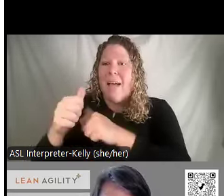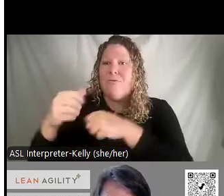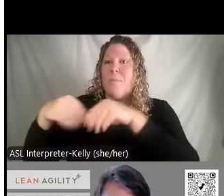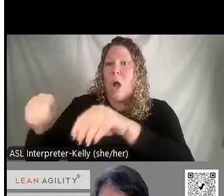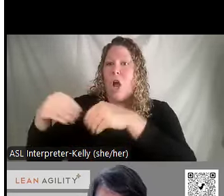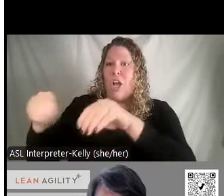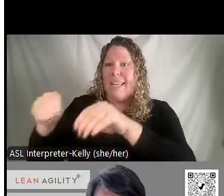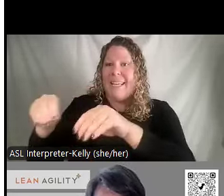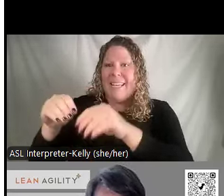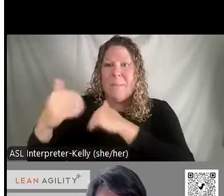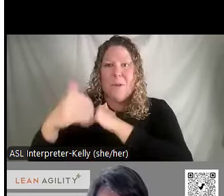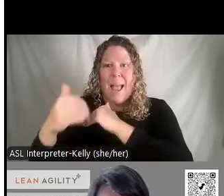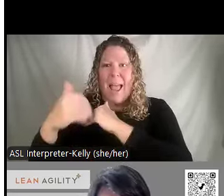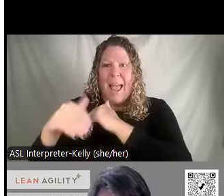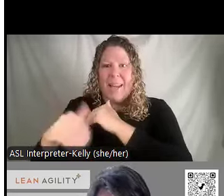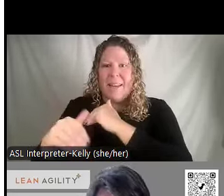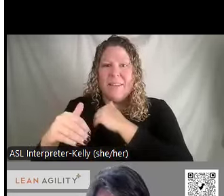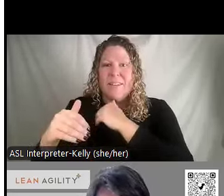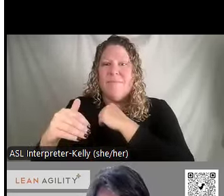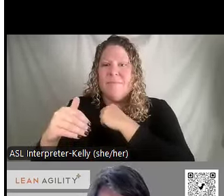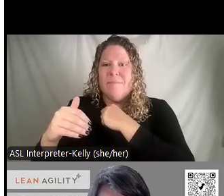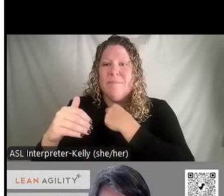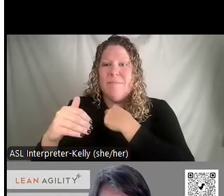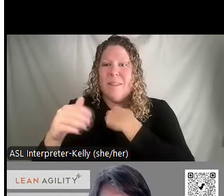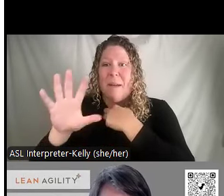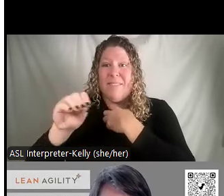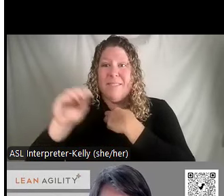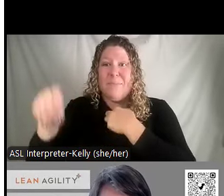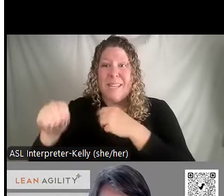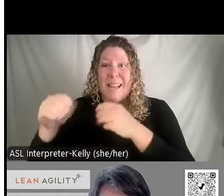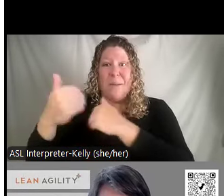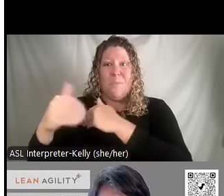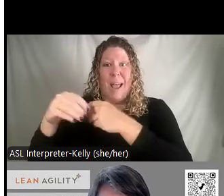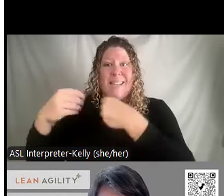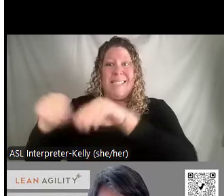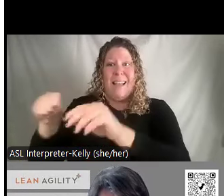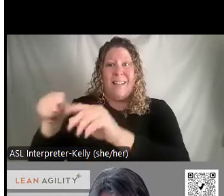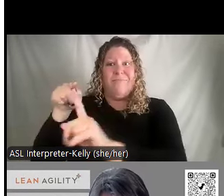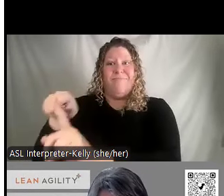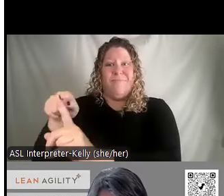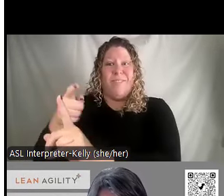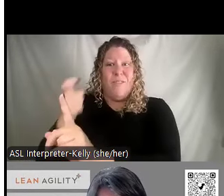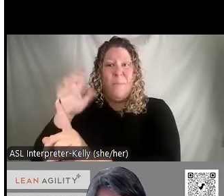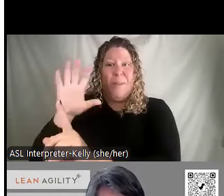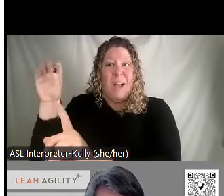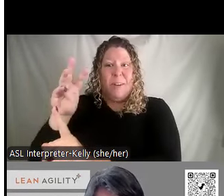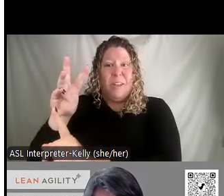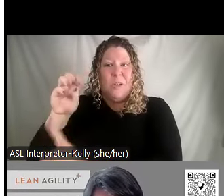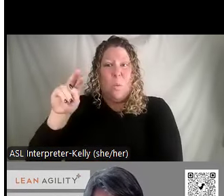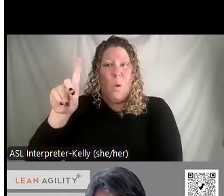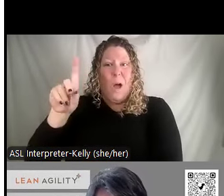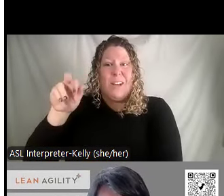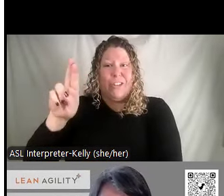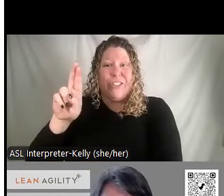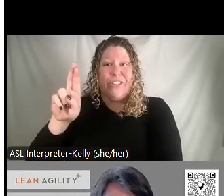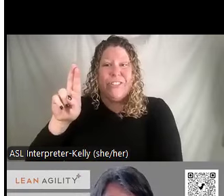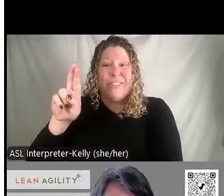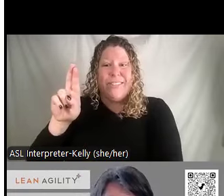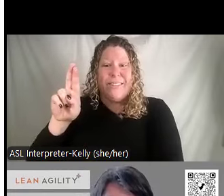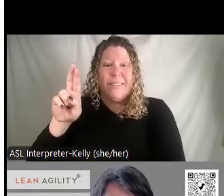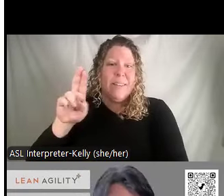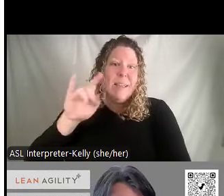time, this went to about 50% of the bread sales in the U.S. So even if you don't have